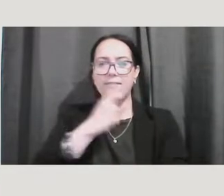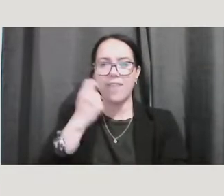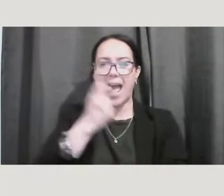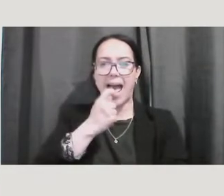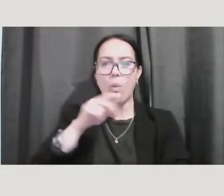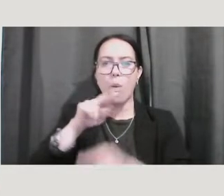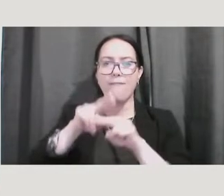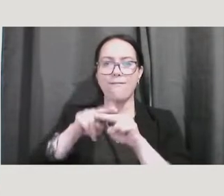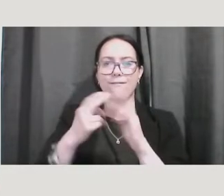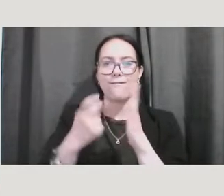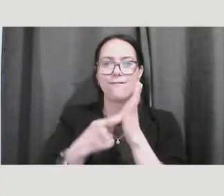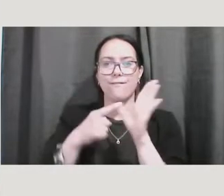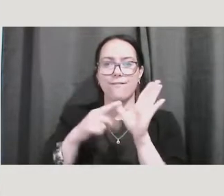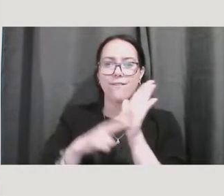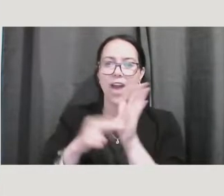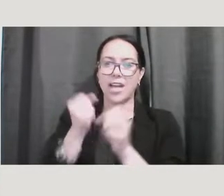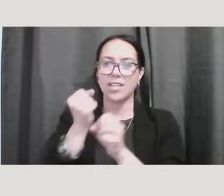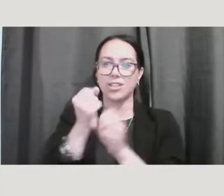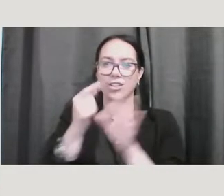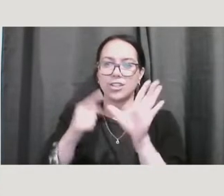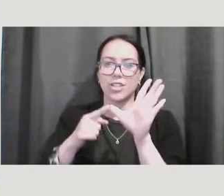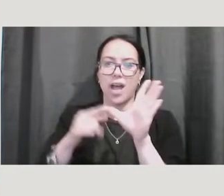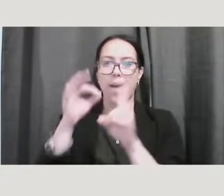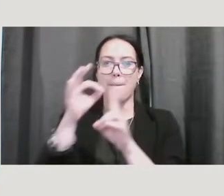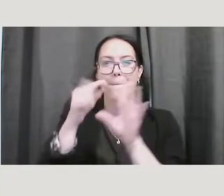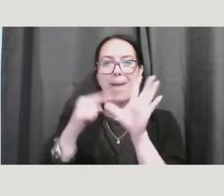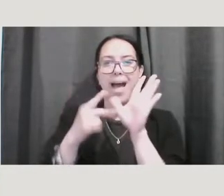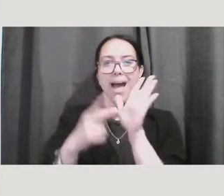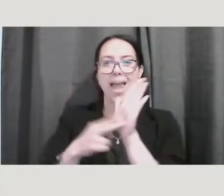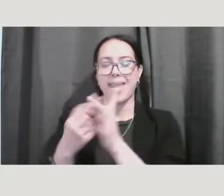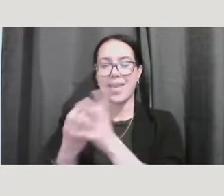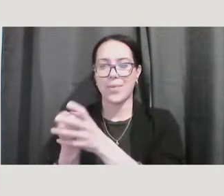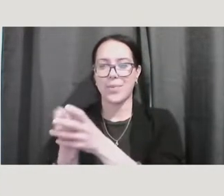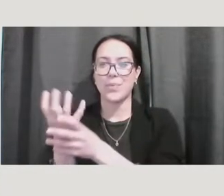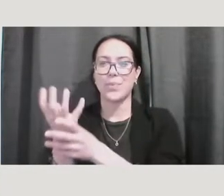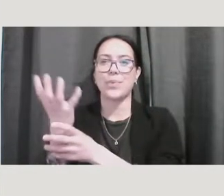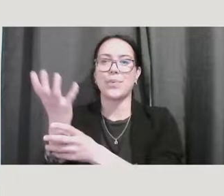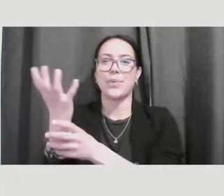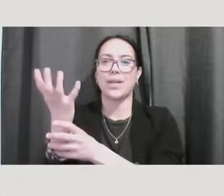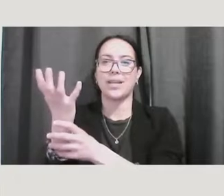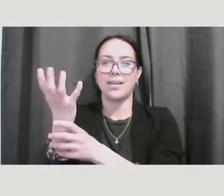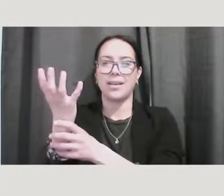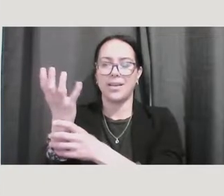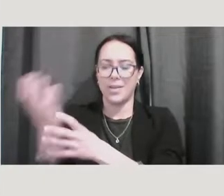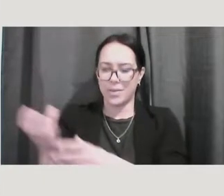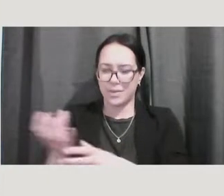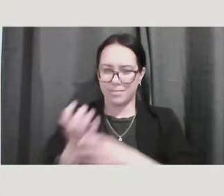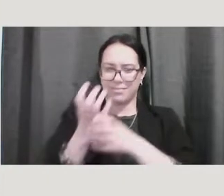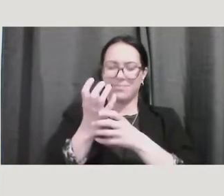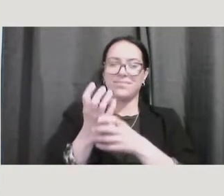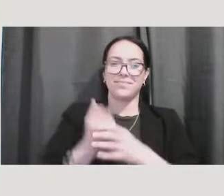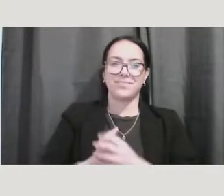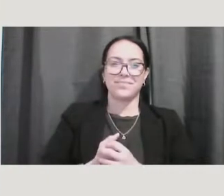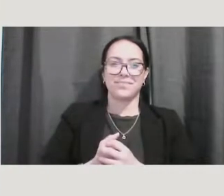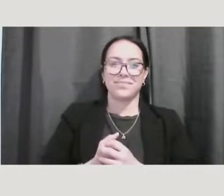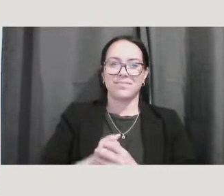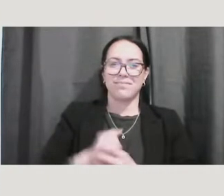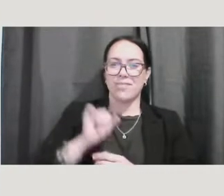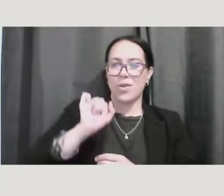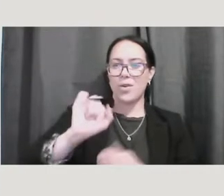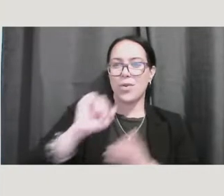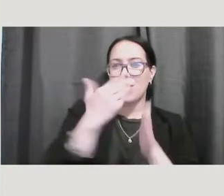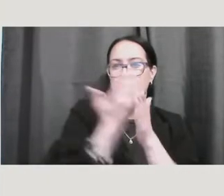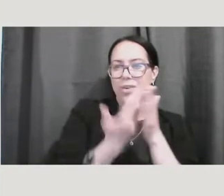string them into sentences ends and all your narrative is a